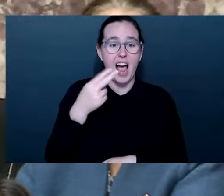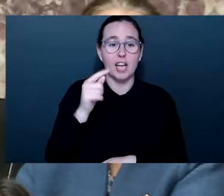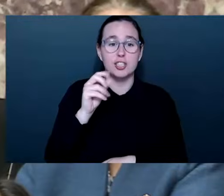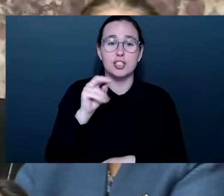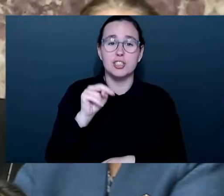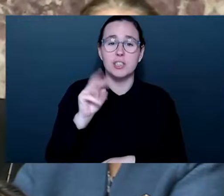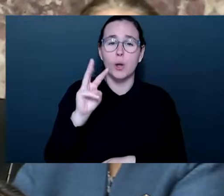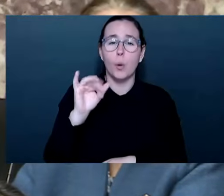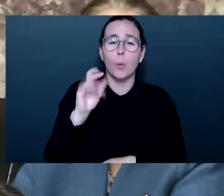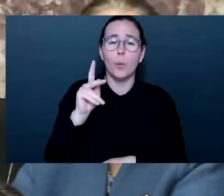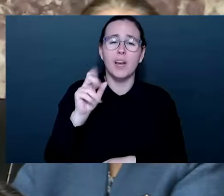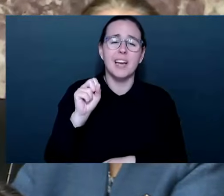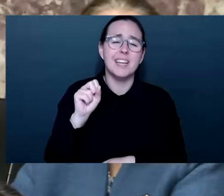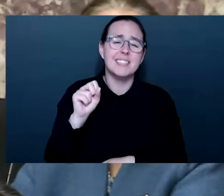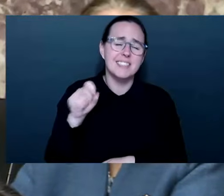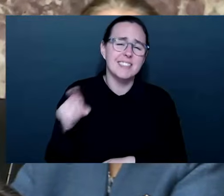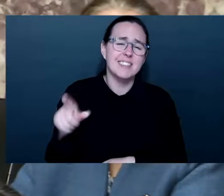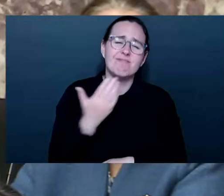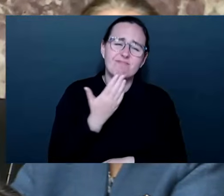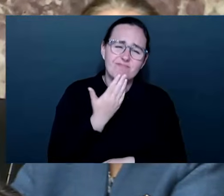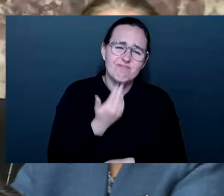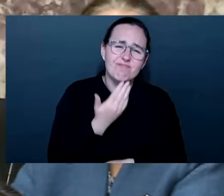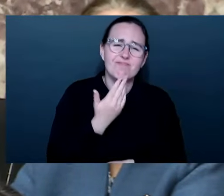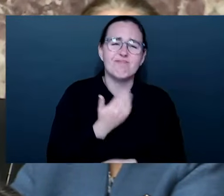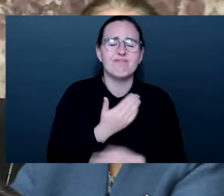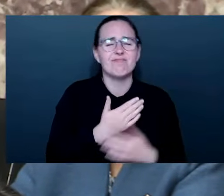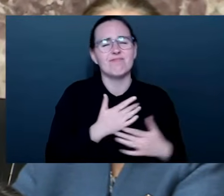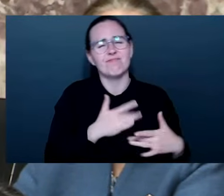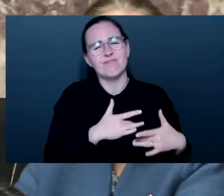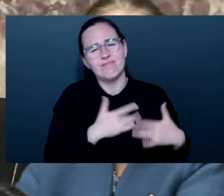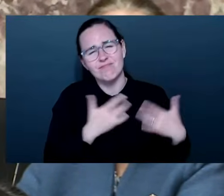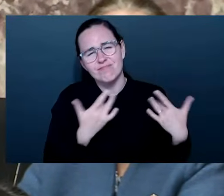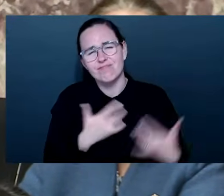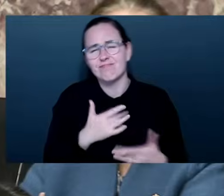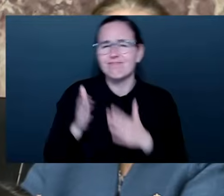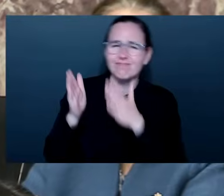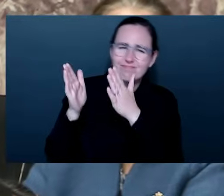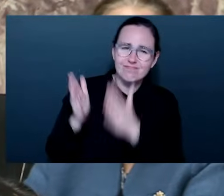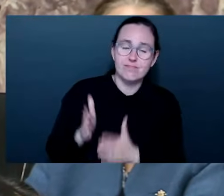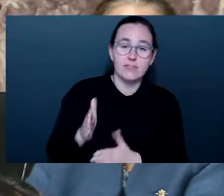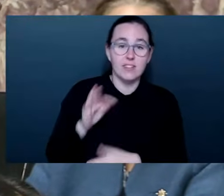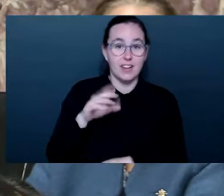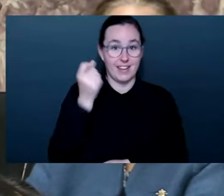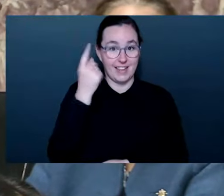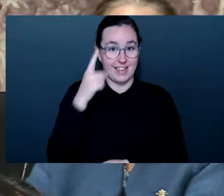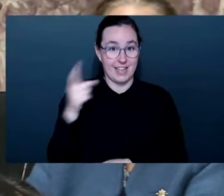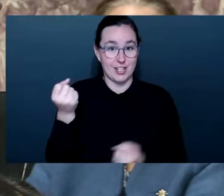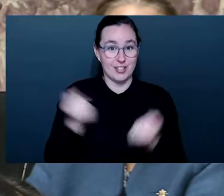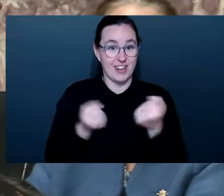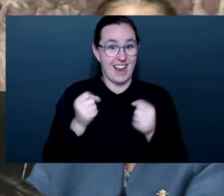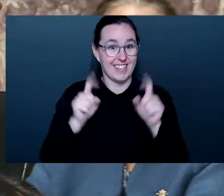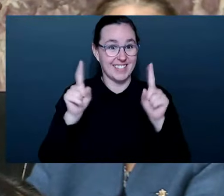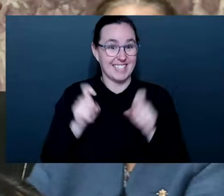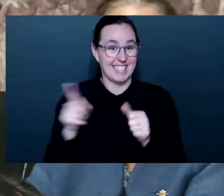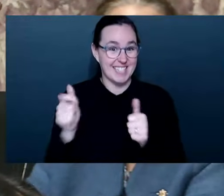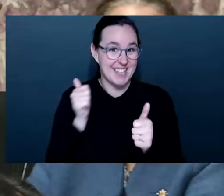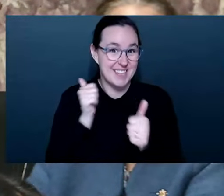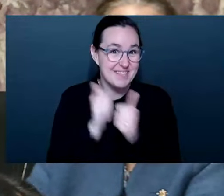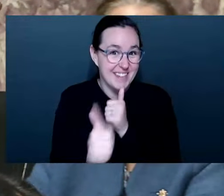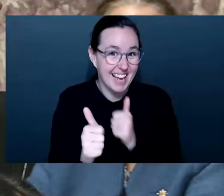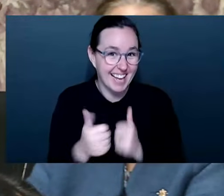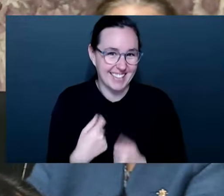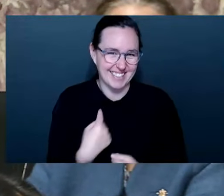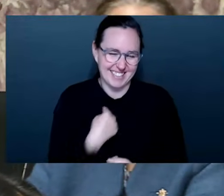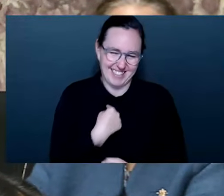Yes, they booked their driver's test. I'm a proud mom, but I get emails and phone calls all